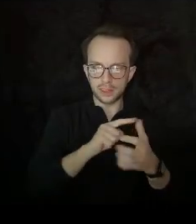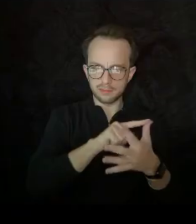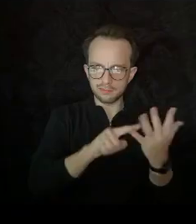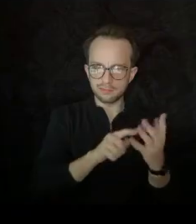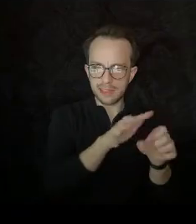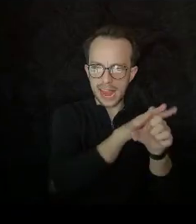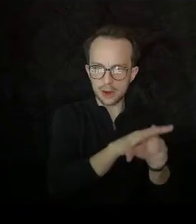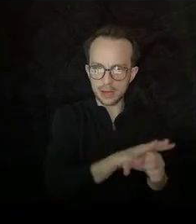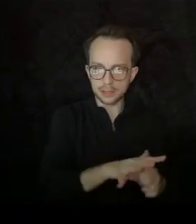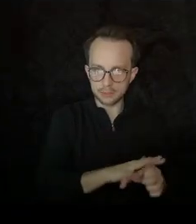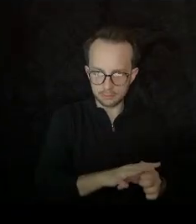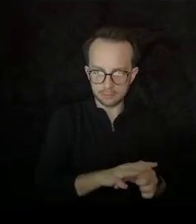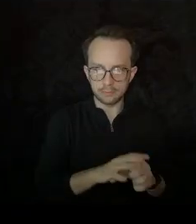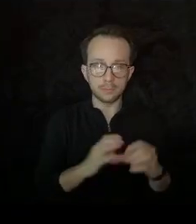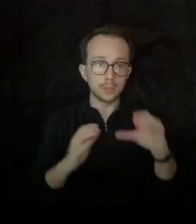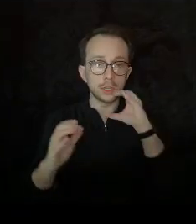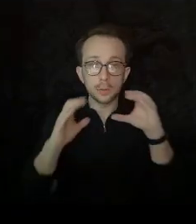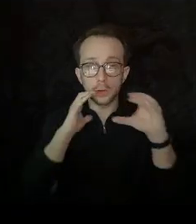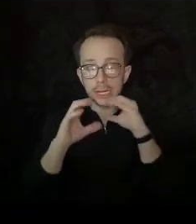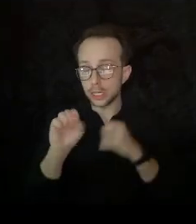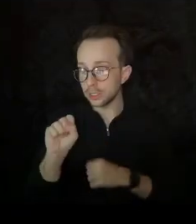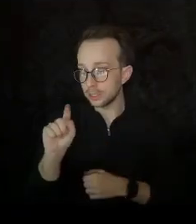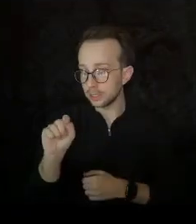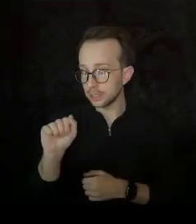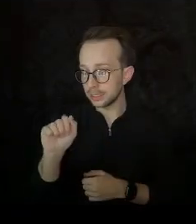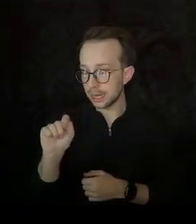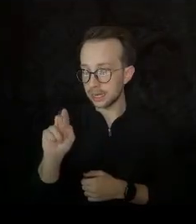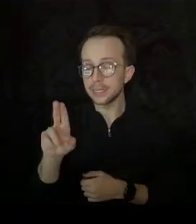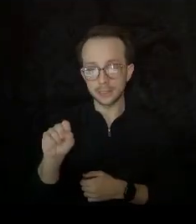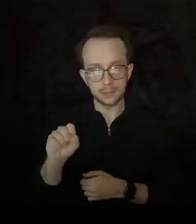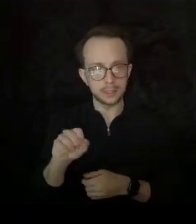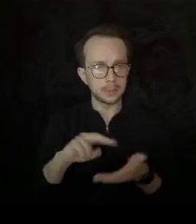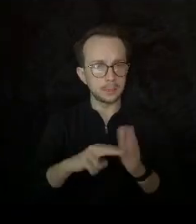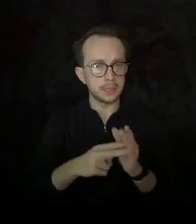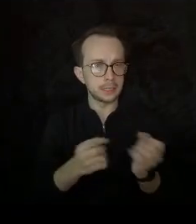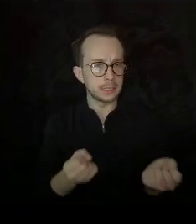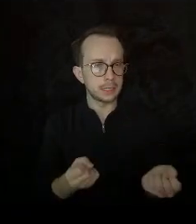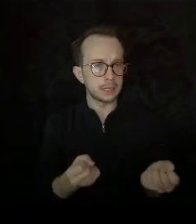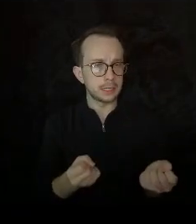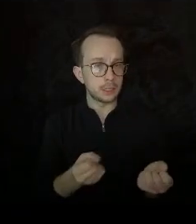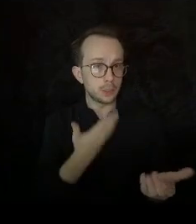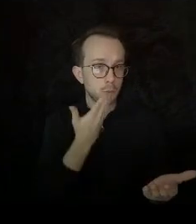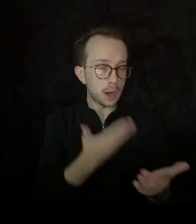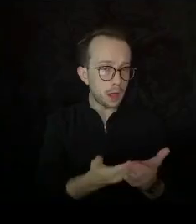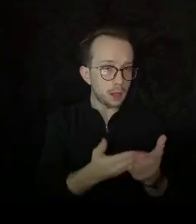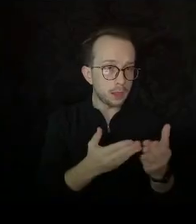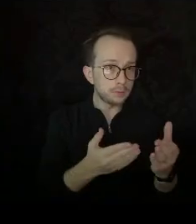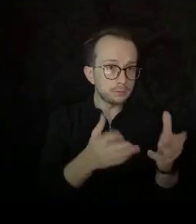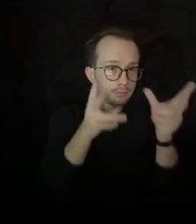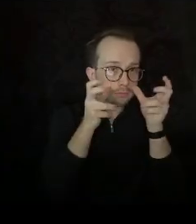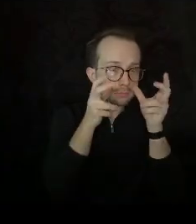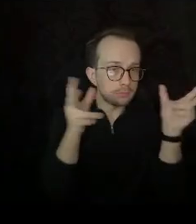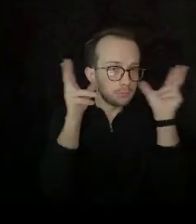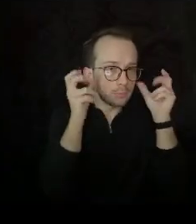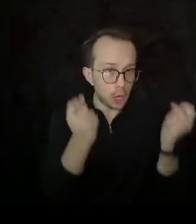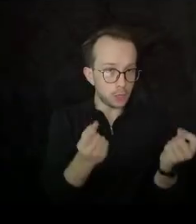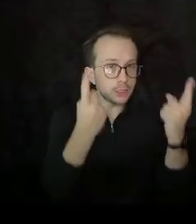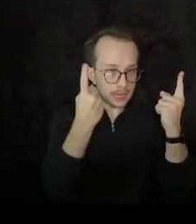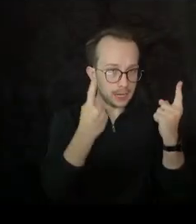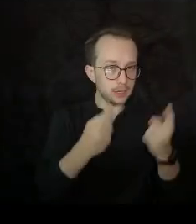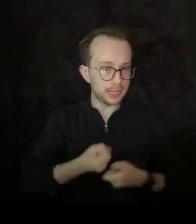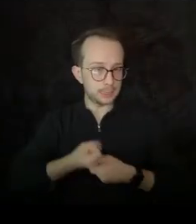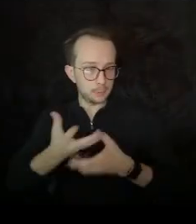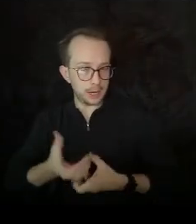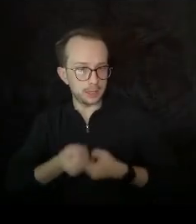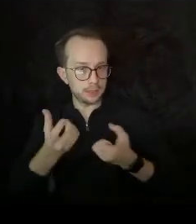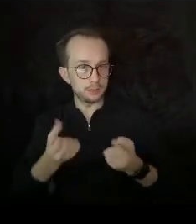Communication status. How well your child understands and expresses language, including how well others can understand what